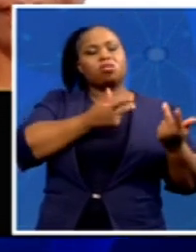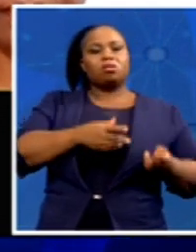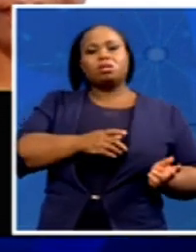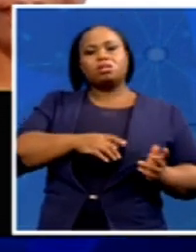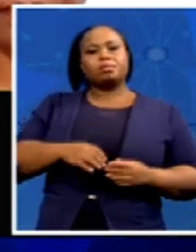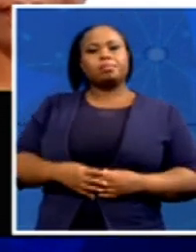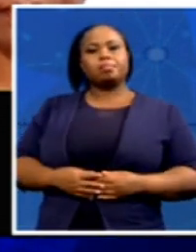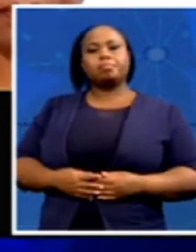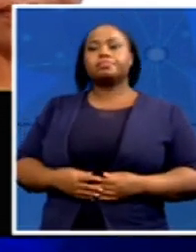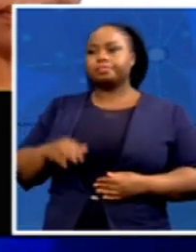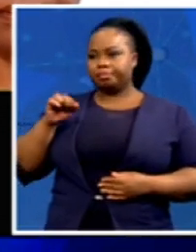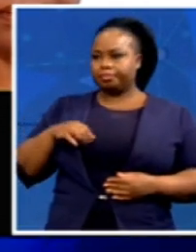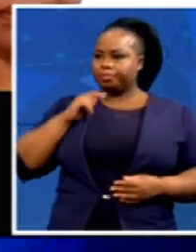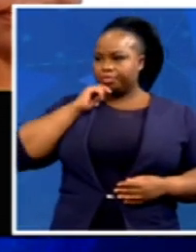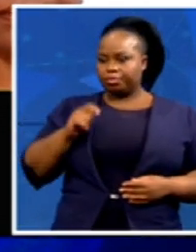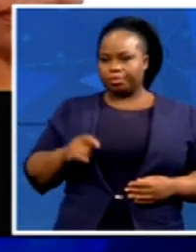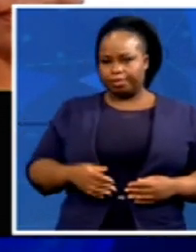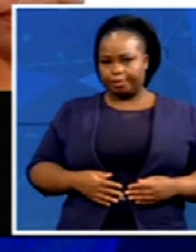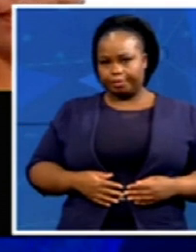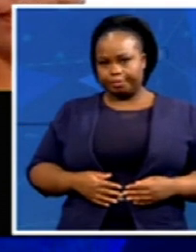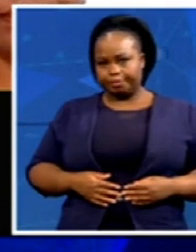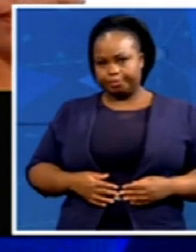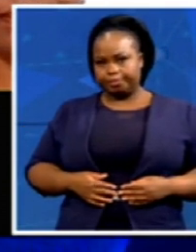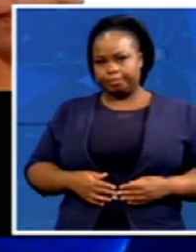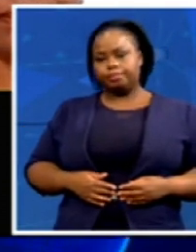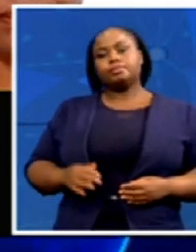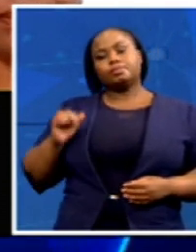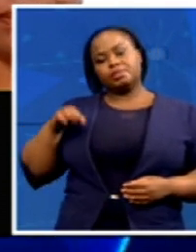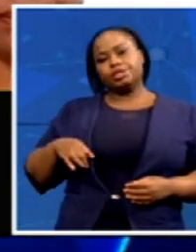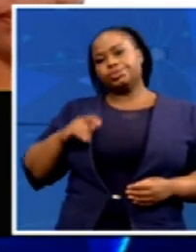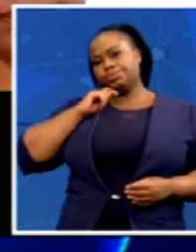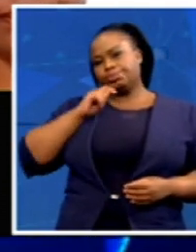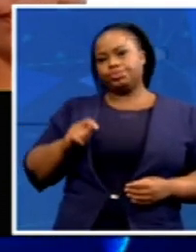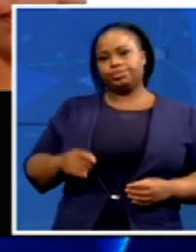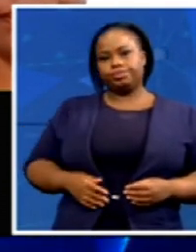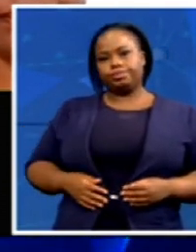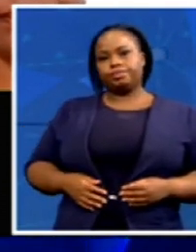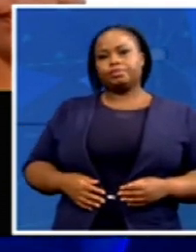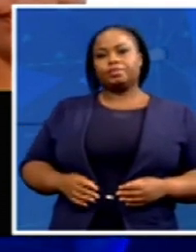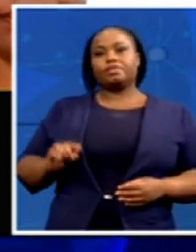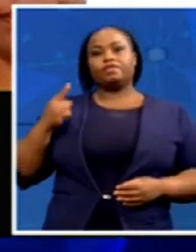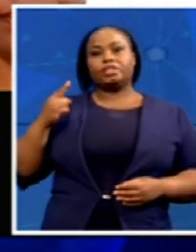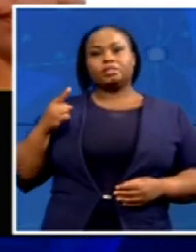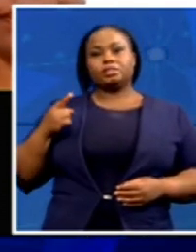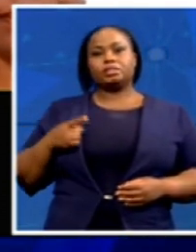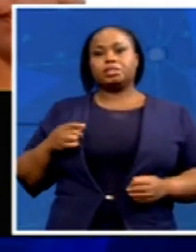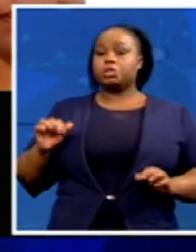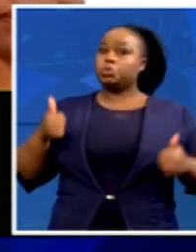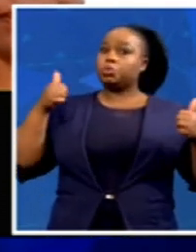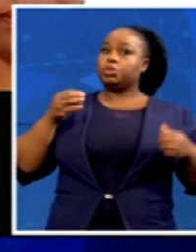Catherine. There's no doubt that first of all, let's celebrate the good news. The good news is that these drugs have